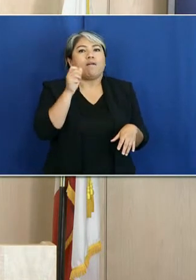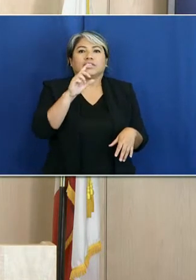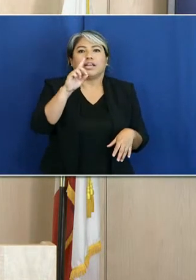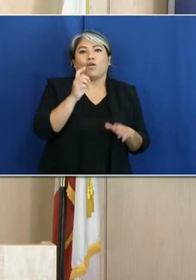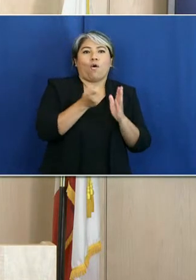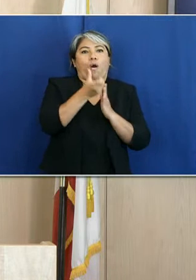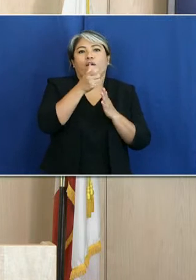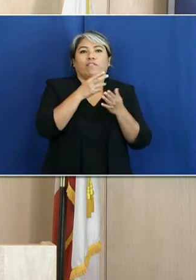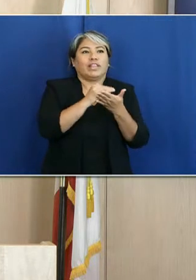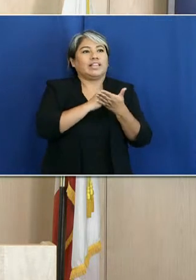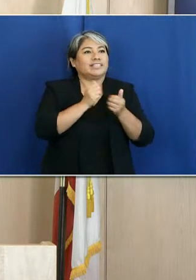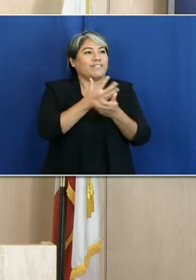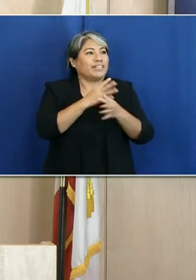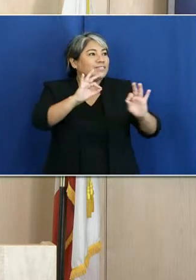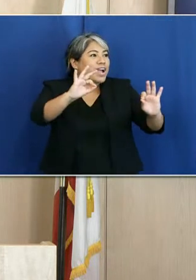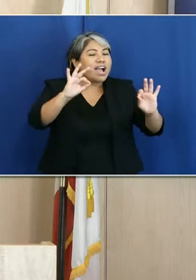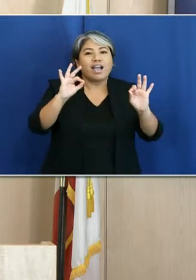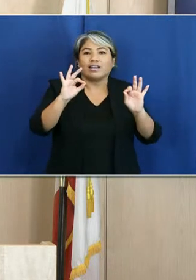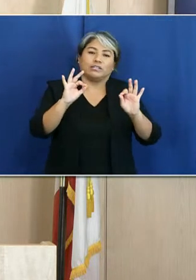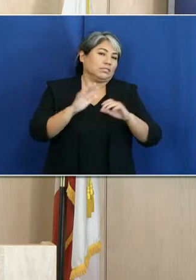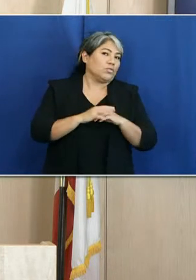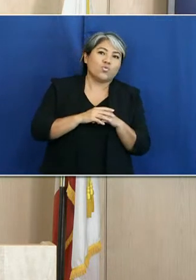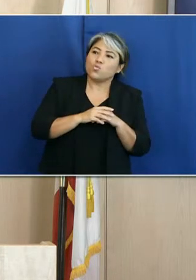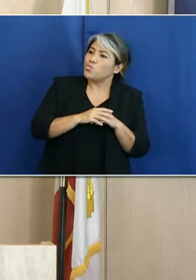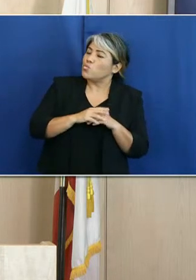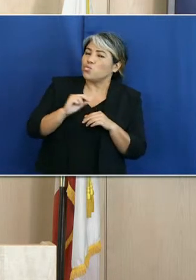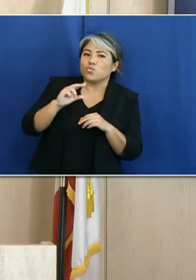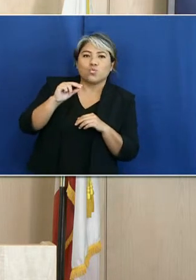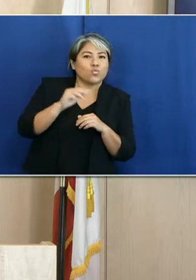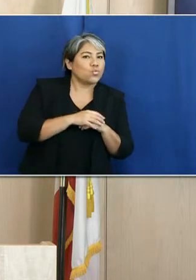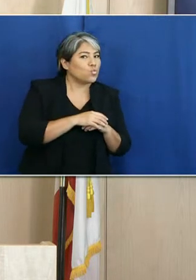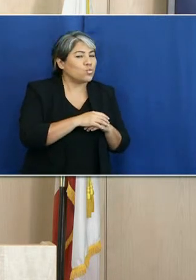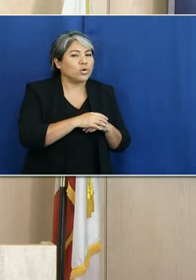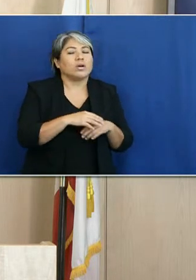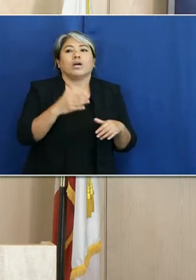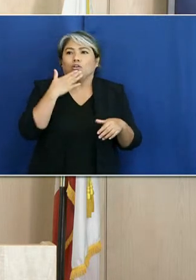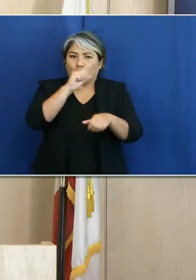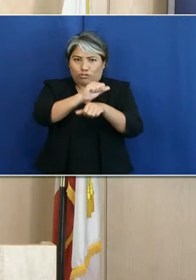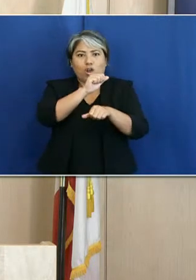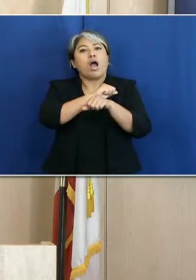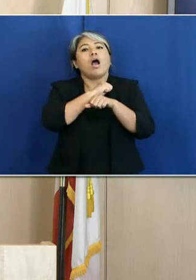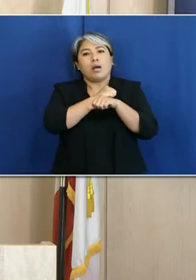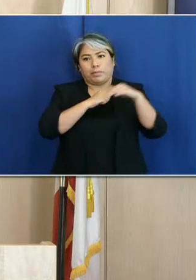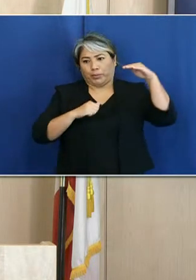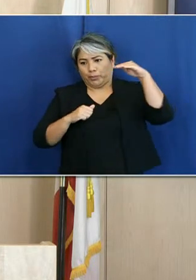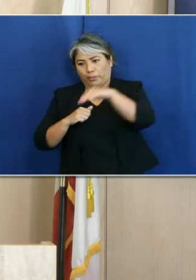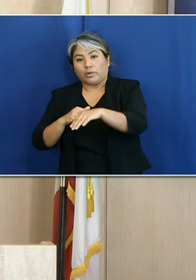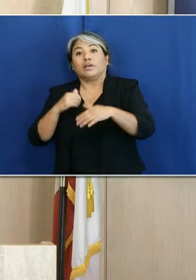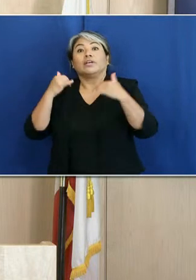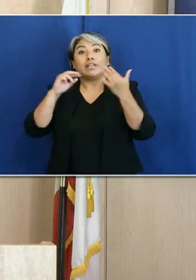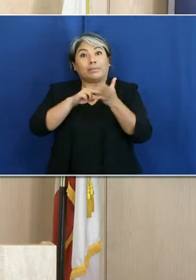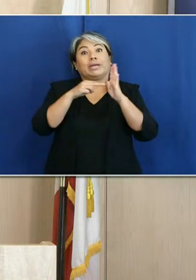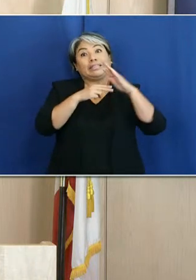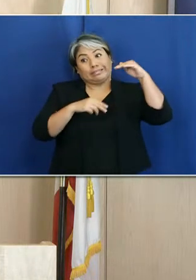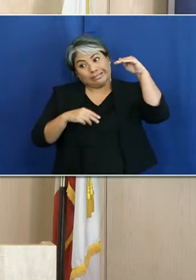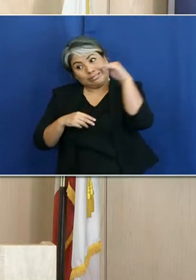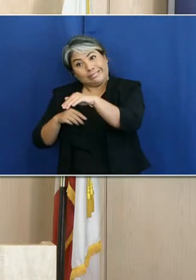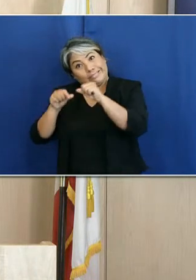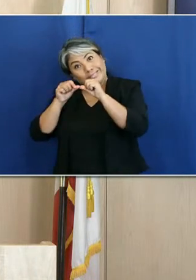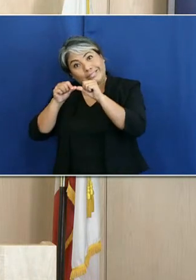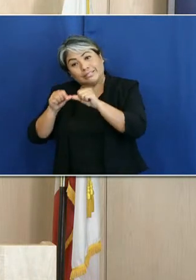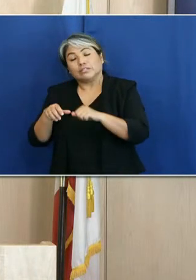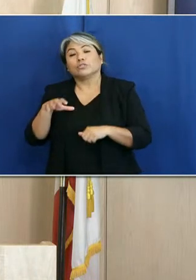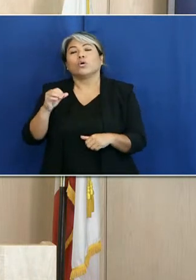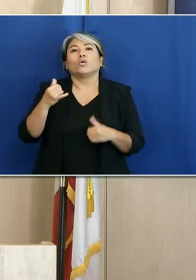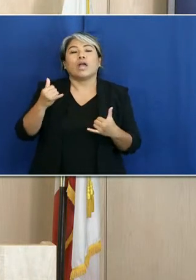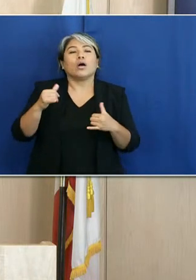fine. It has to be, we did a good job getting our case count down, now let's keep it down. And so the acceptance of what we've talked about going all